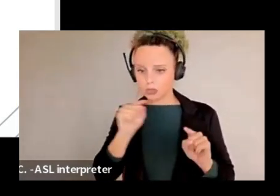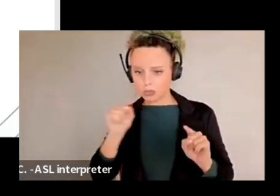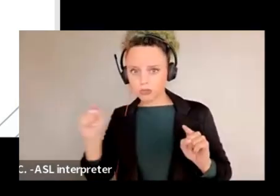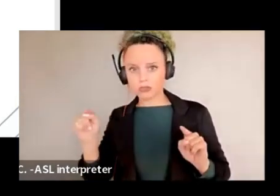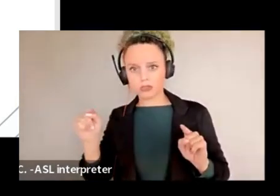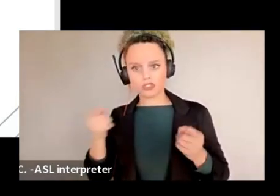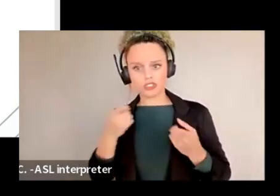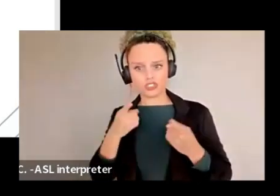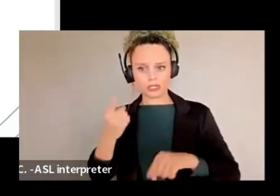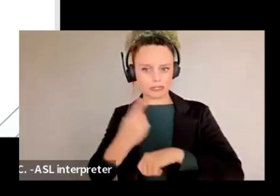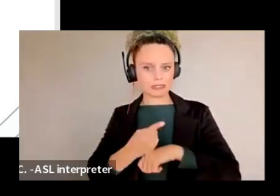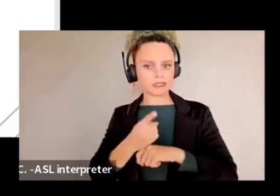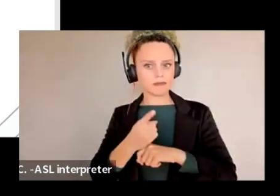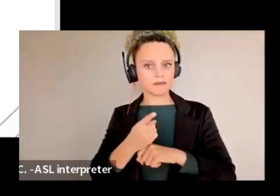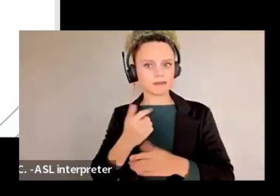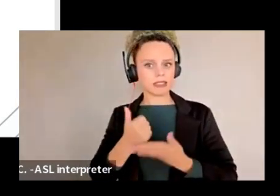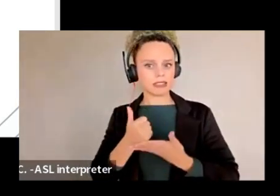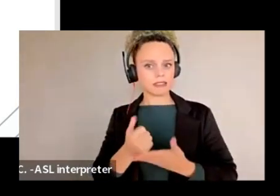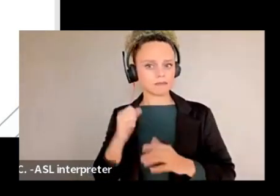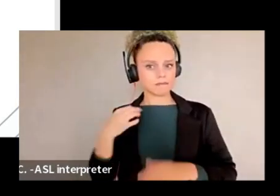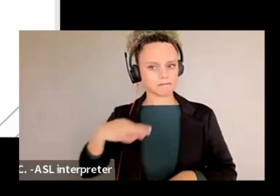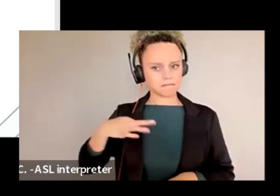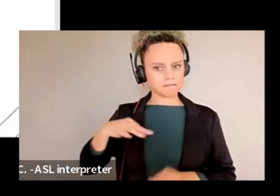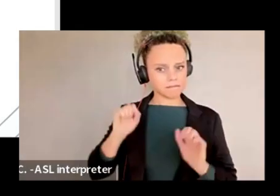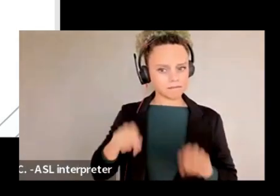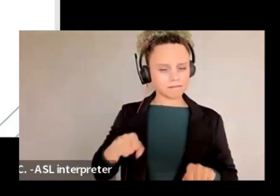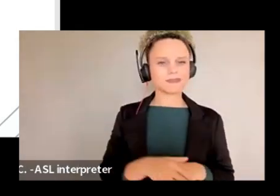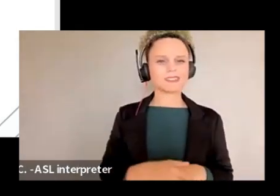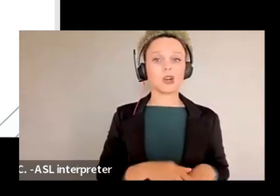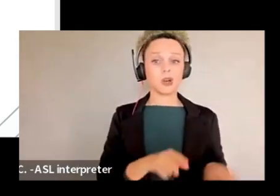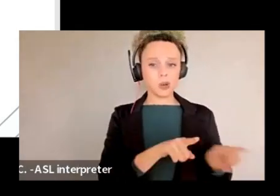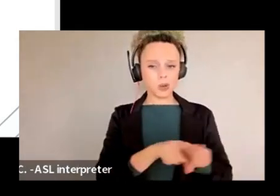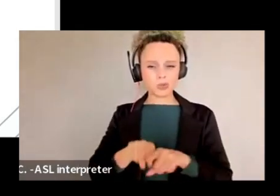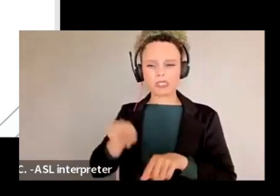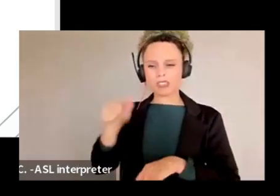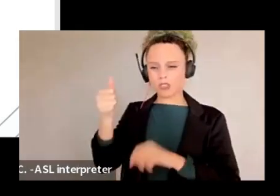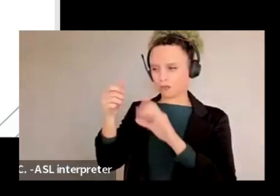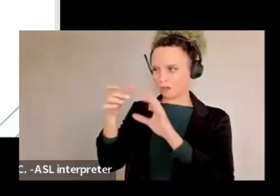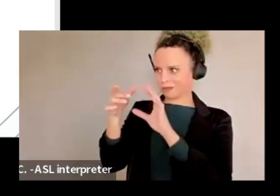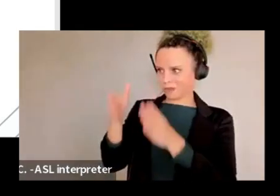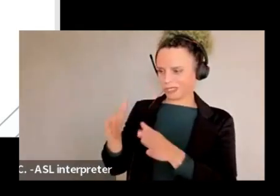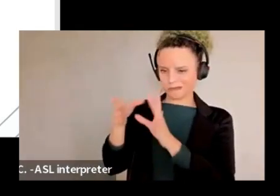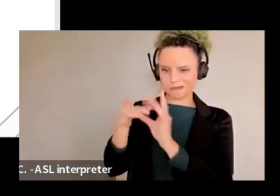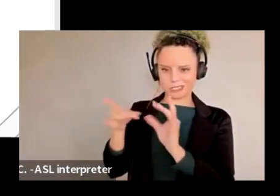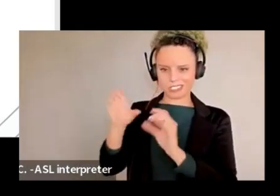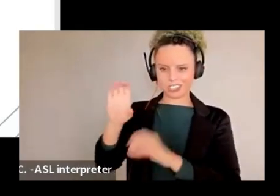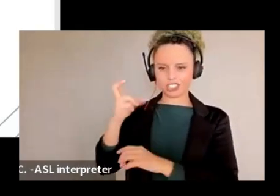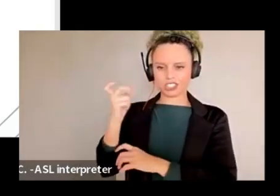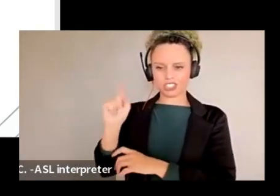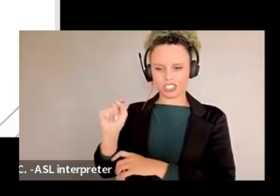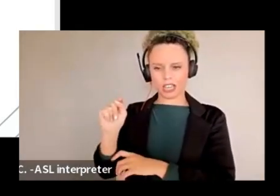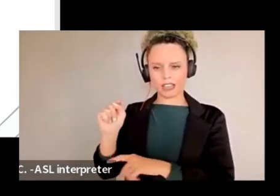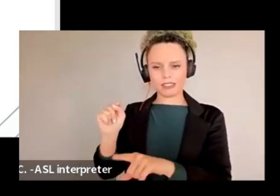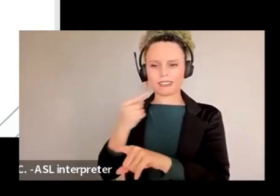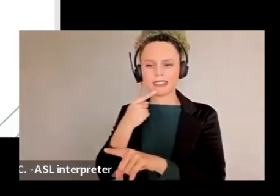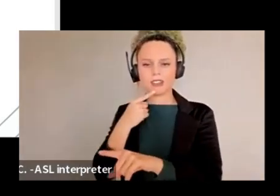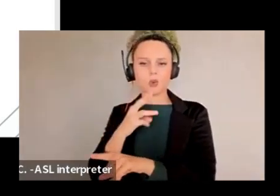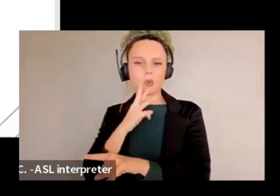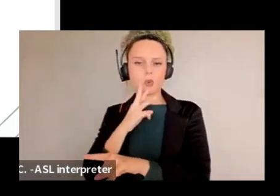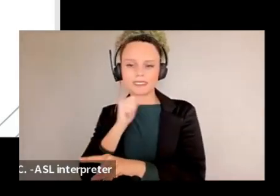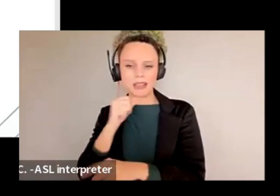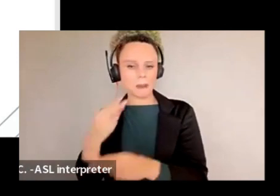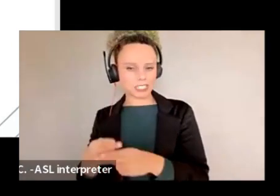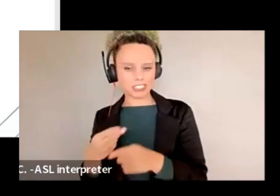things, just all throughout the day can be really helpful. We also want to make sure hydration needs are